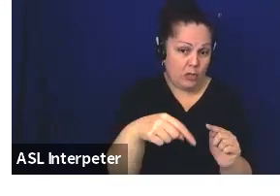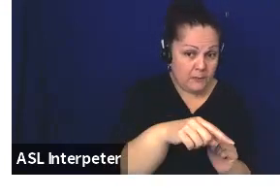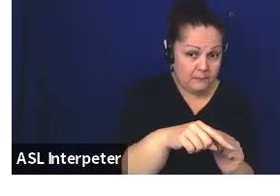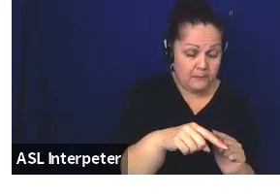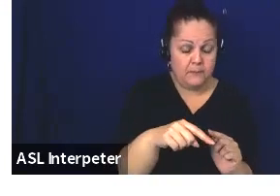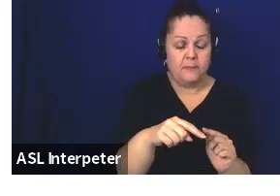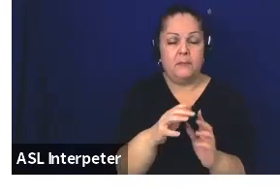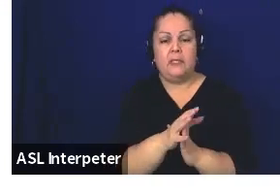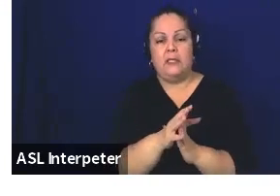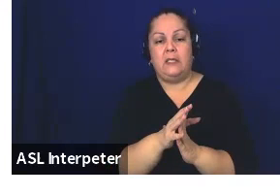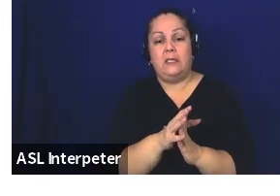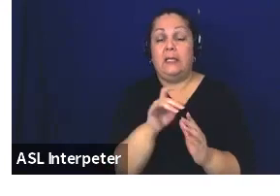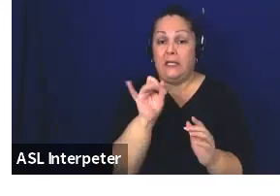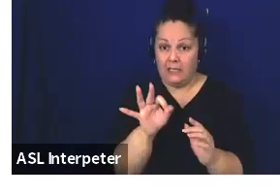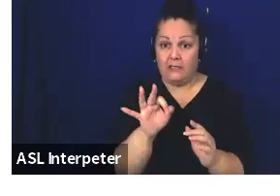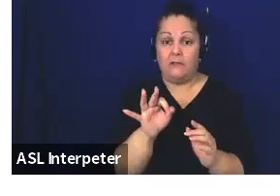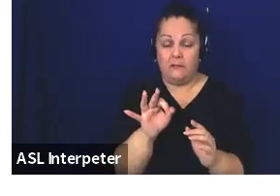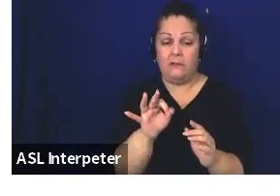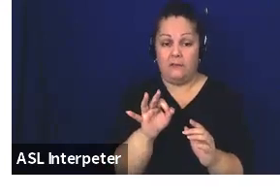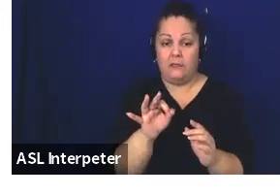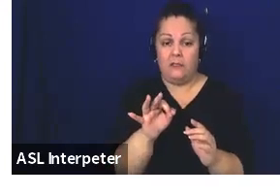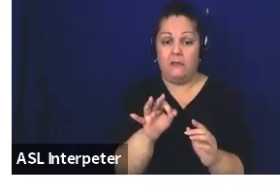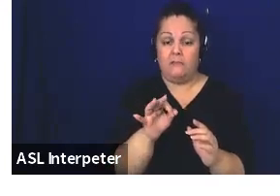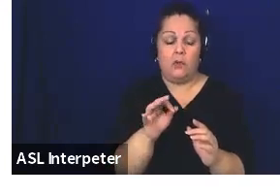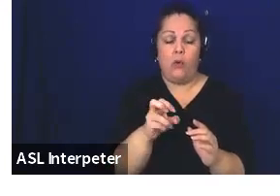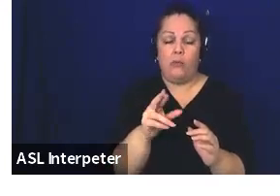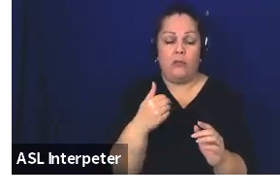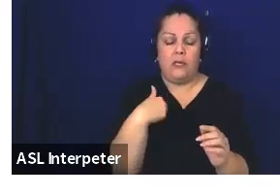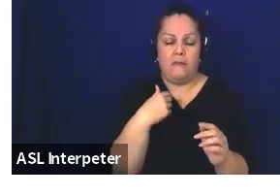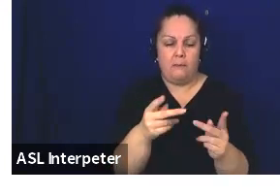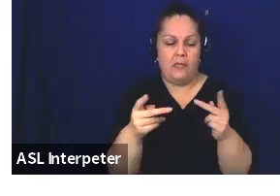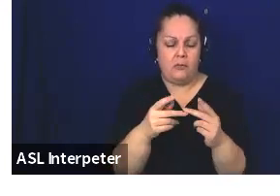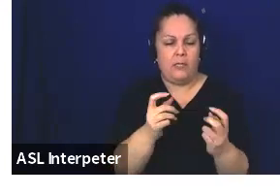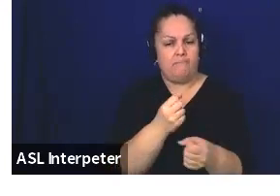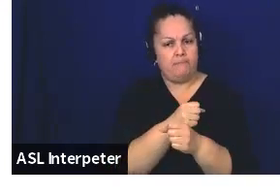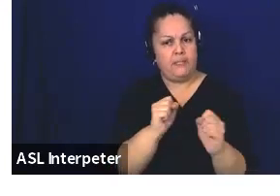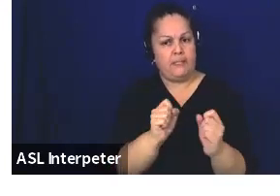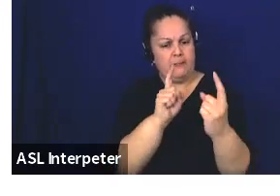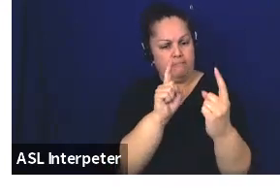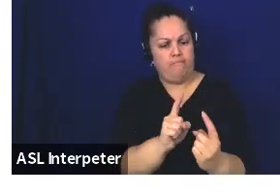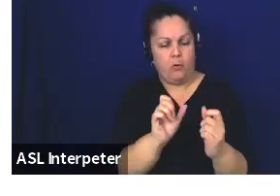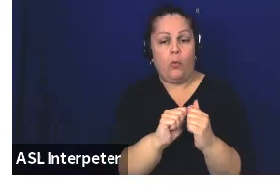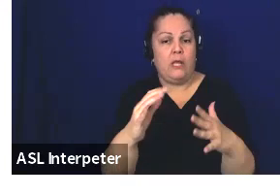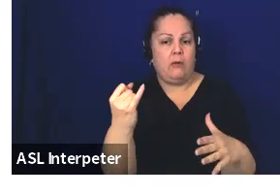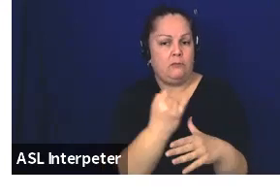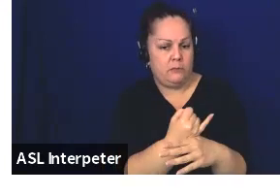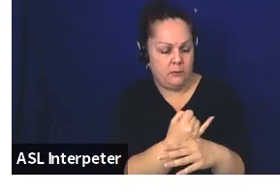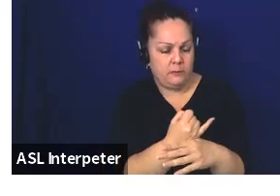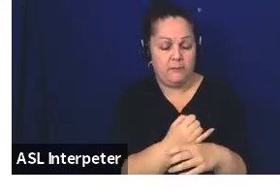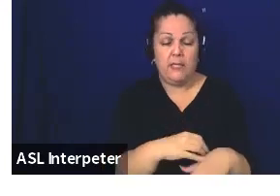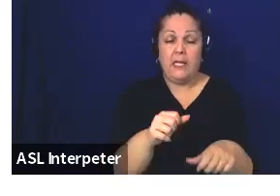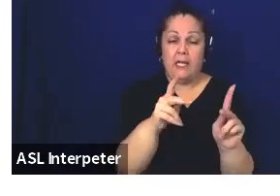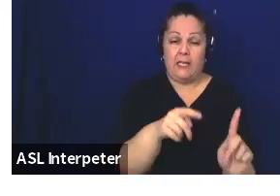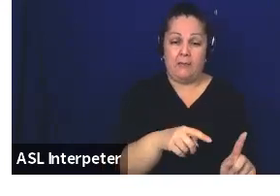them, and if they are somewhere where they can safely talk to you without interruption. If the individual